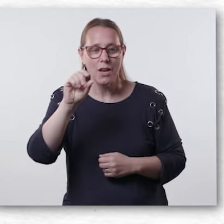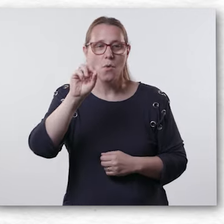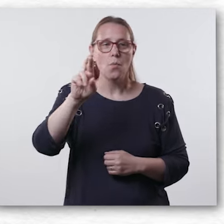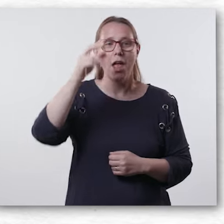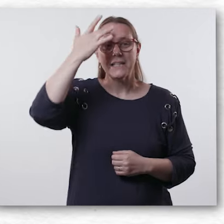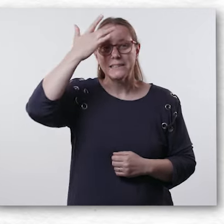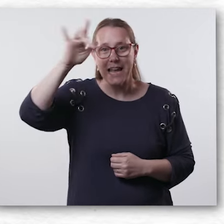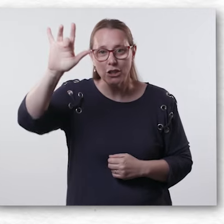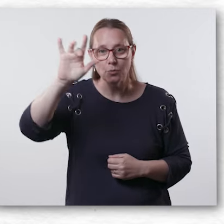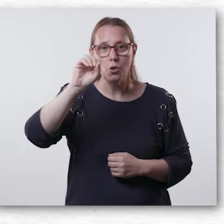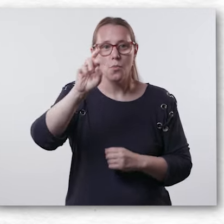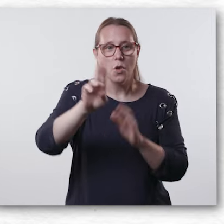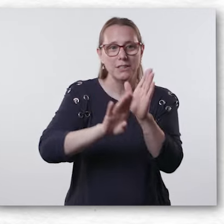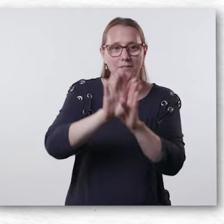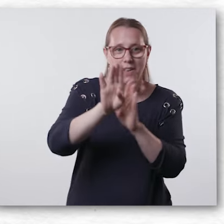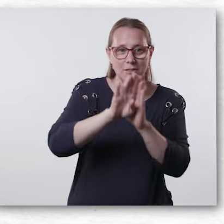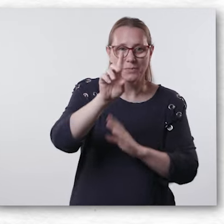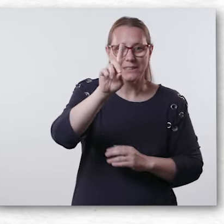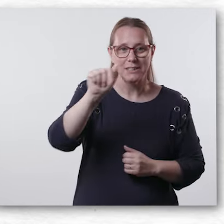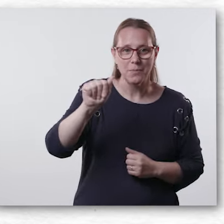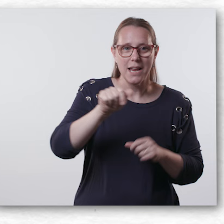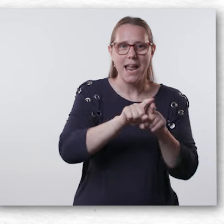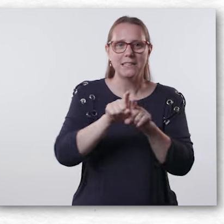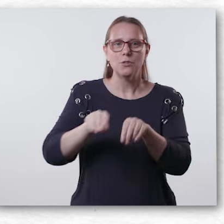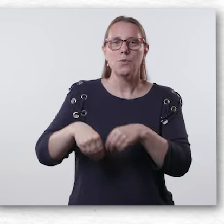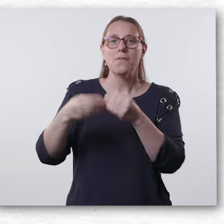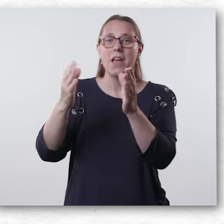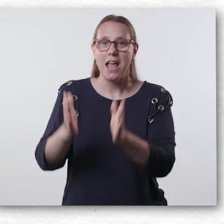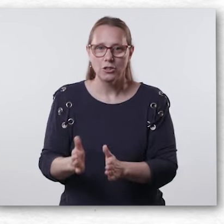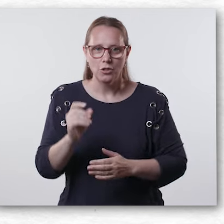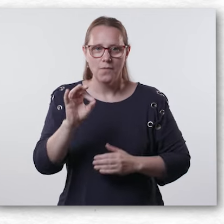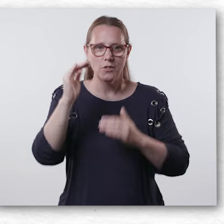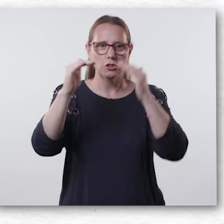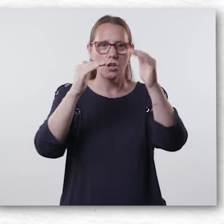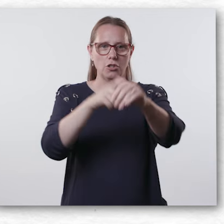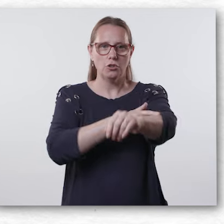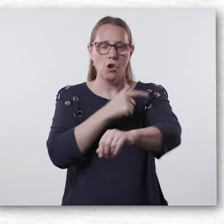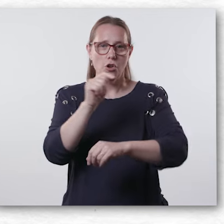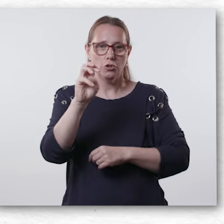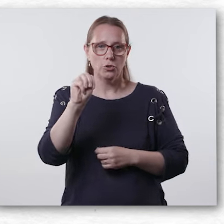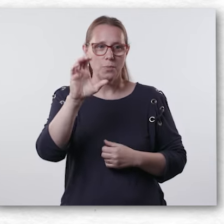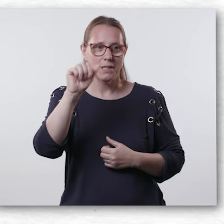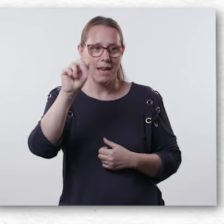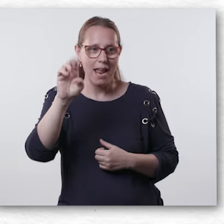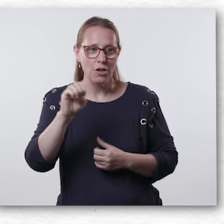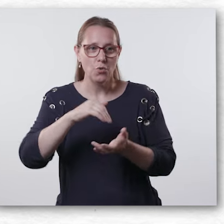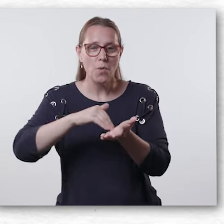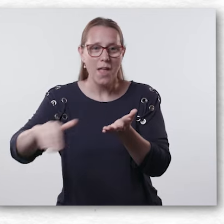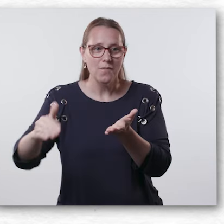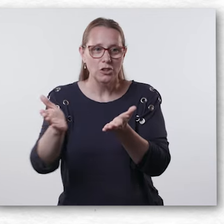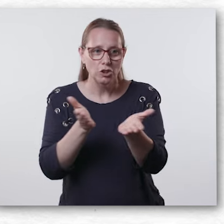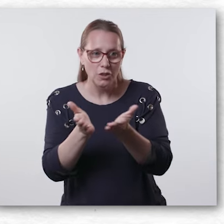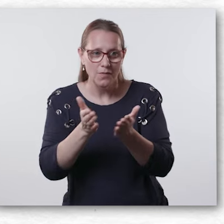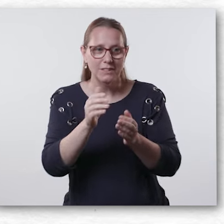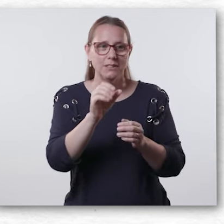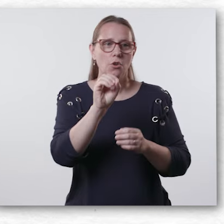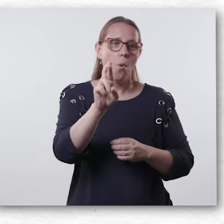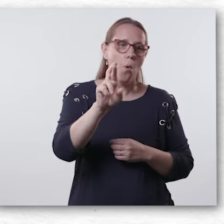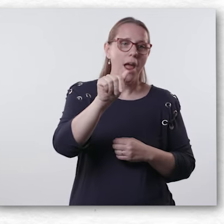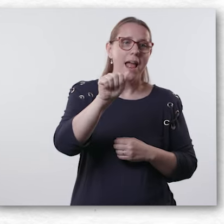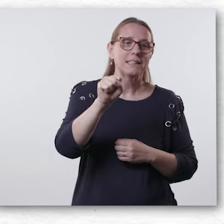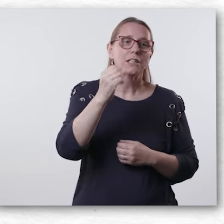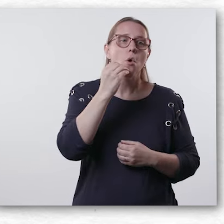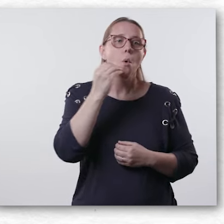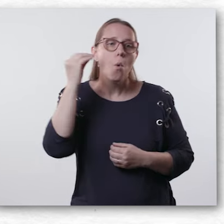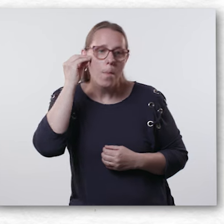or an intellectual or developmental disability as providers of adult long-term care waiver services, or as